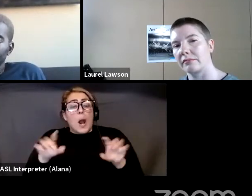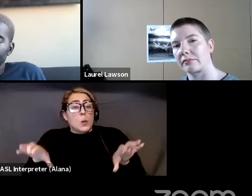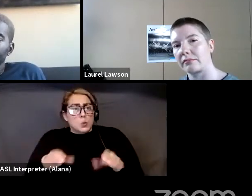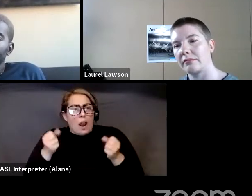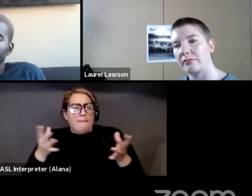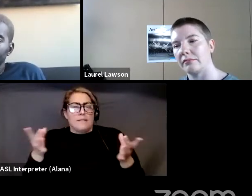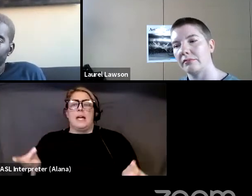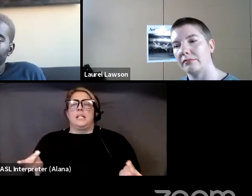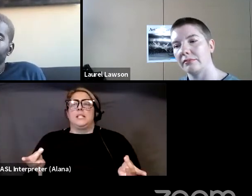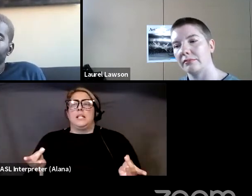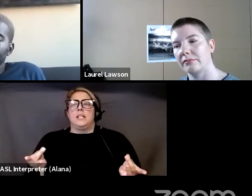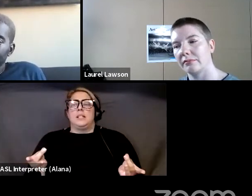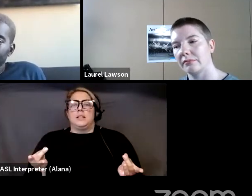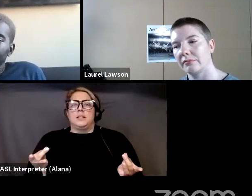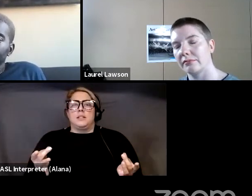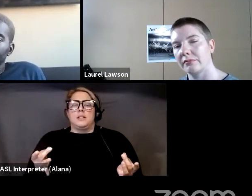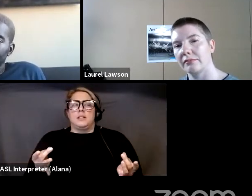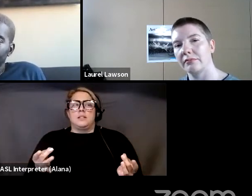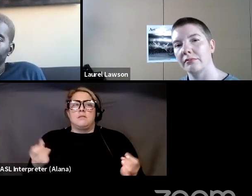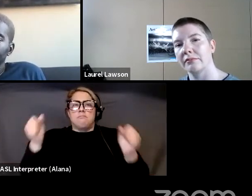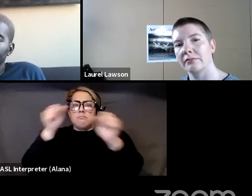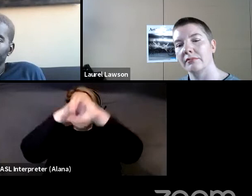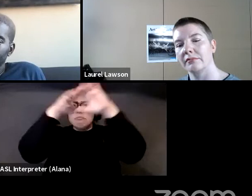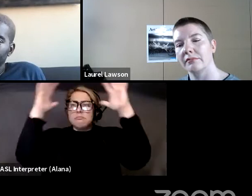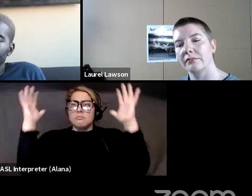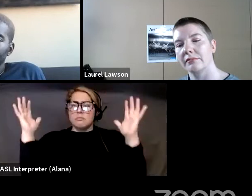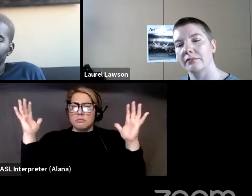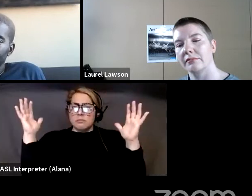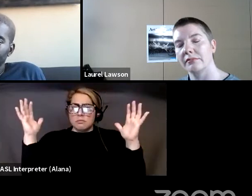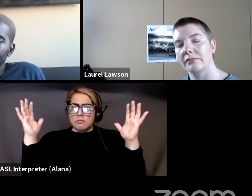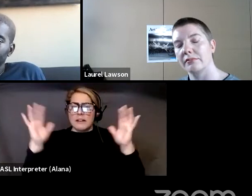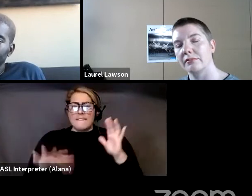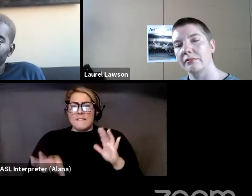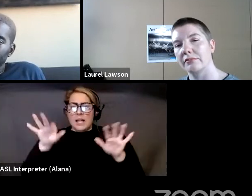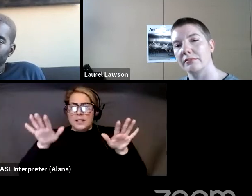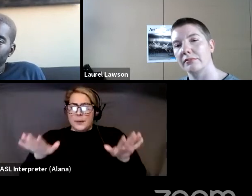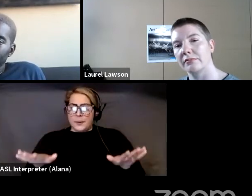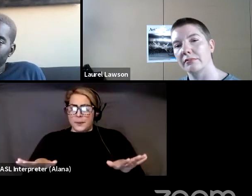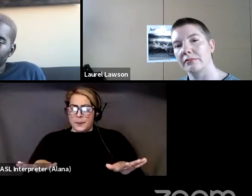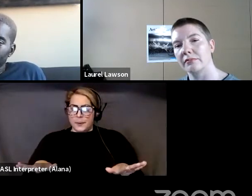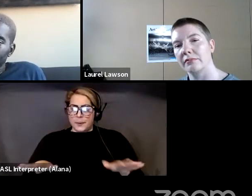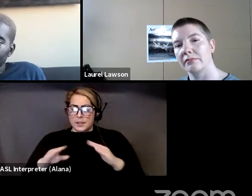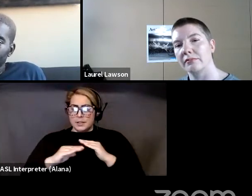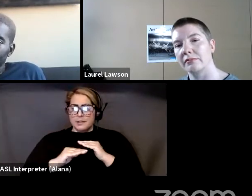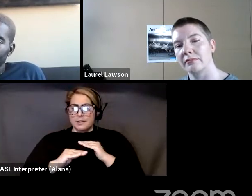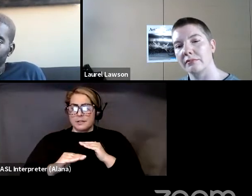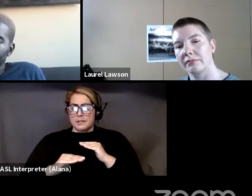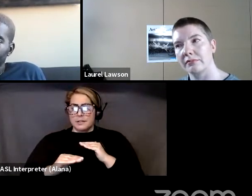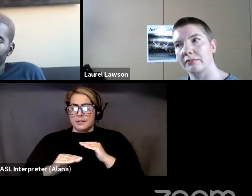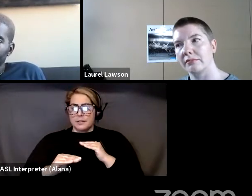meditating, like finding stillness where I will